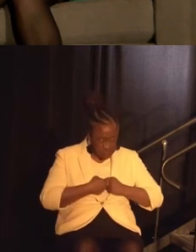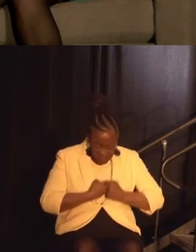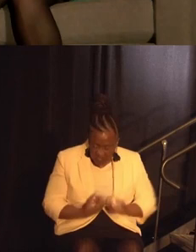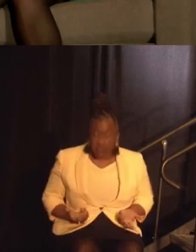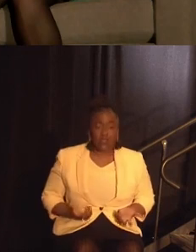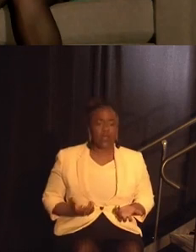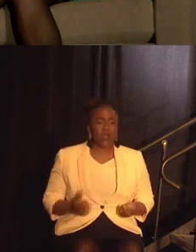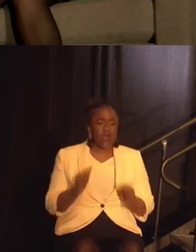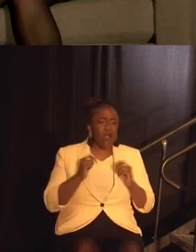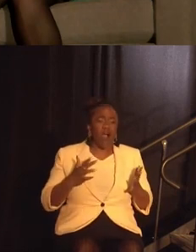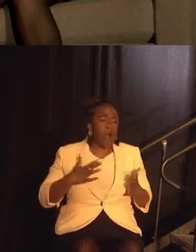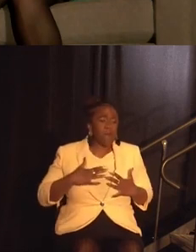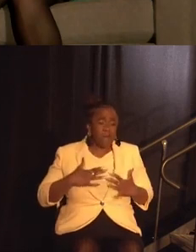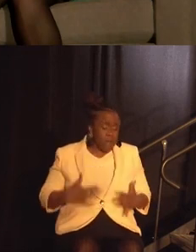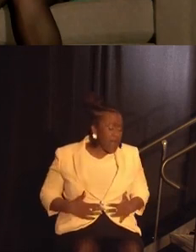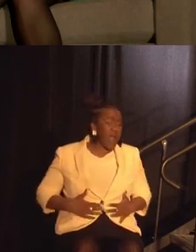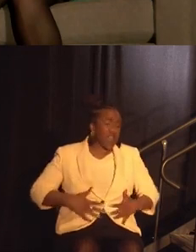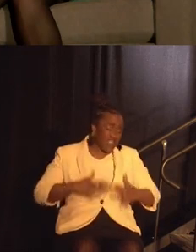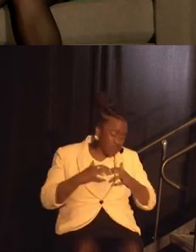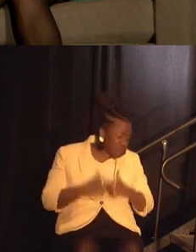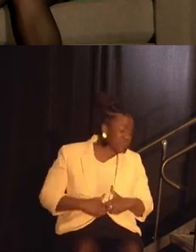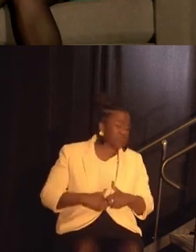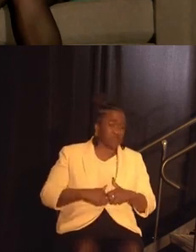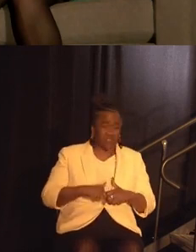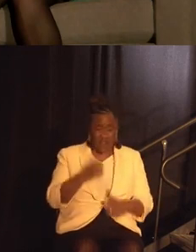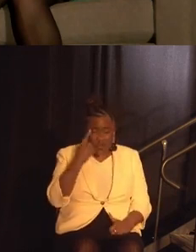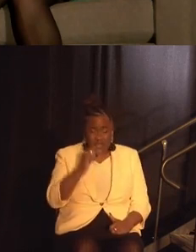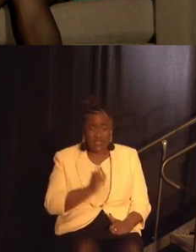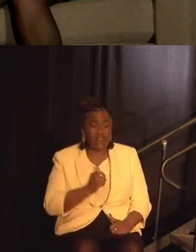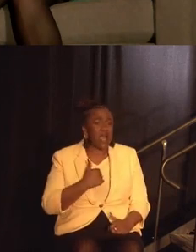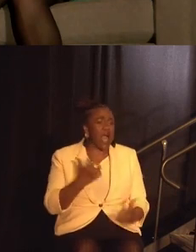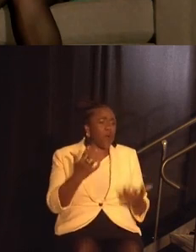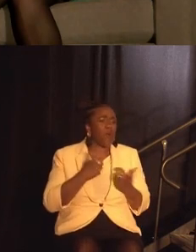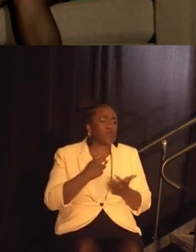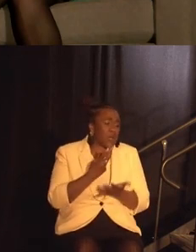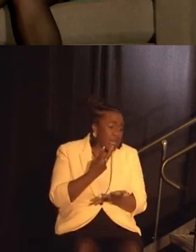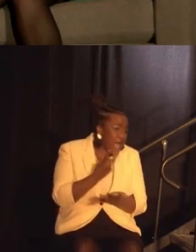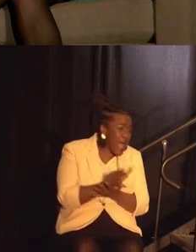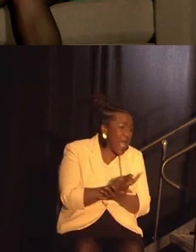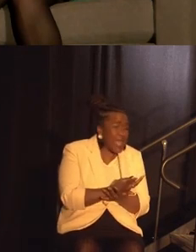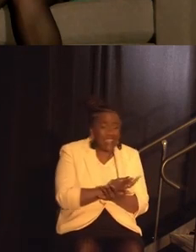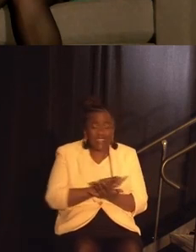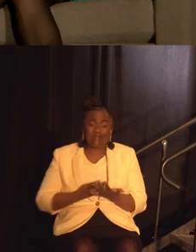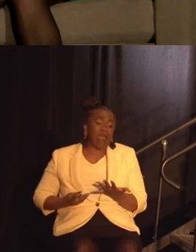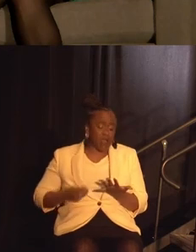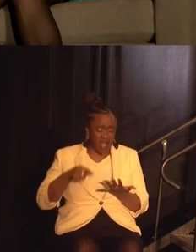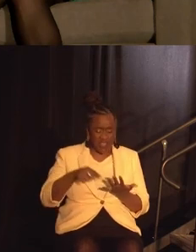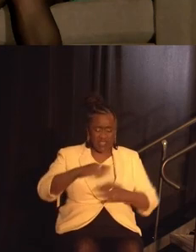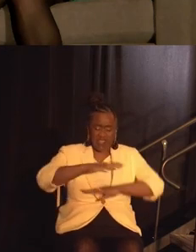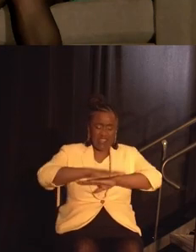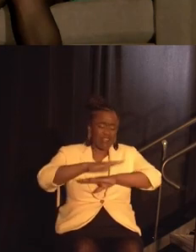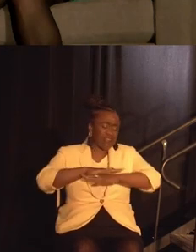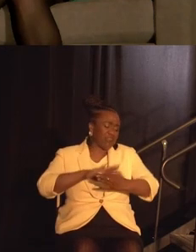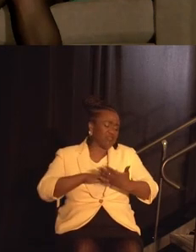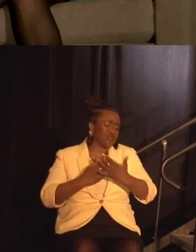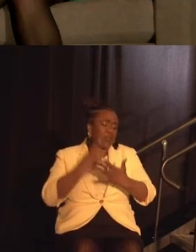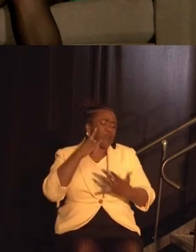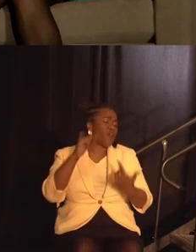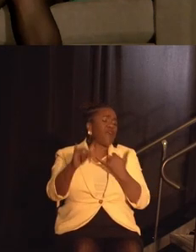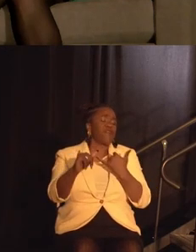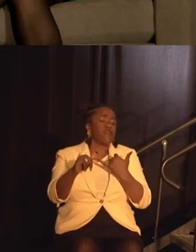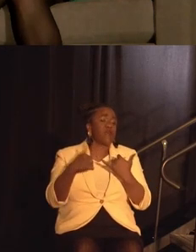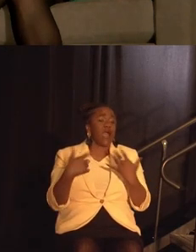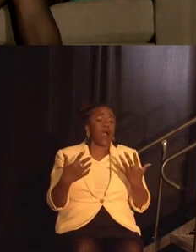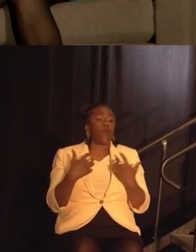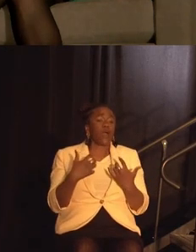the atoms in my body to crumble, scree of the self. I want to lie down on this cold kitchen table forever. I want to